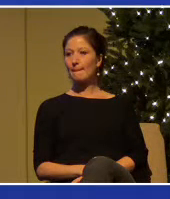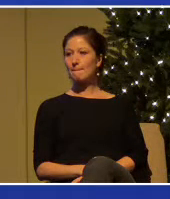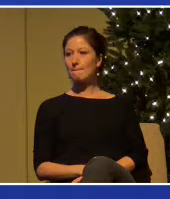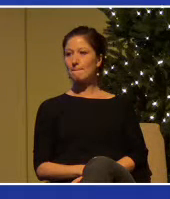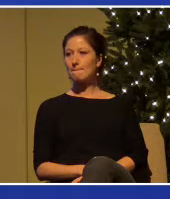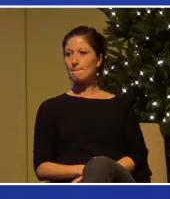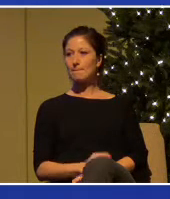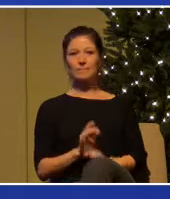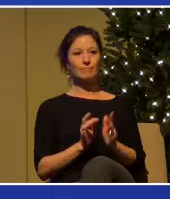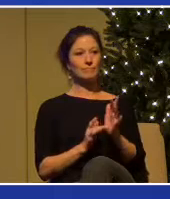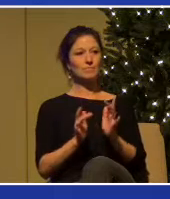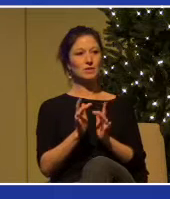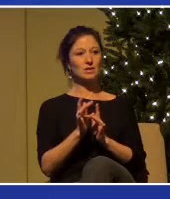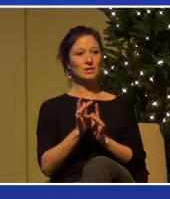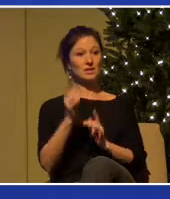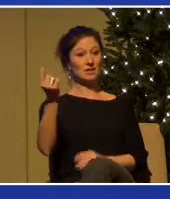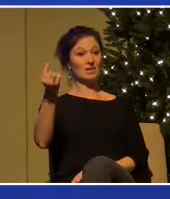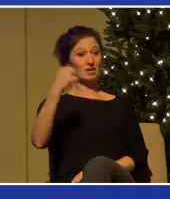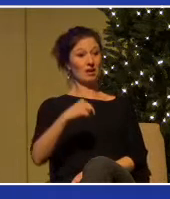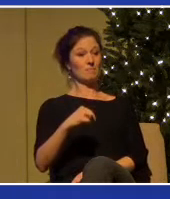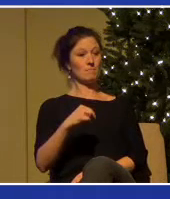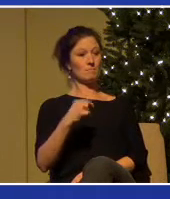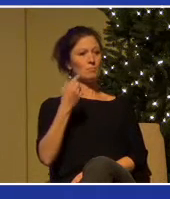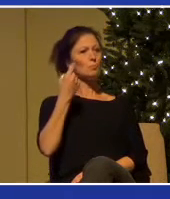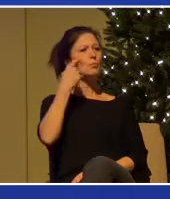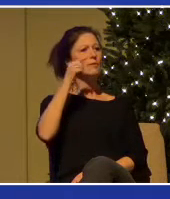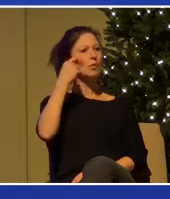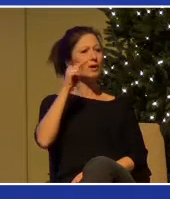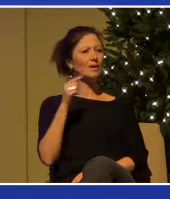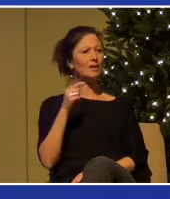Jesus also comes to set the captives free.